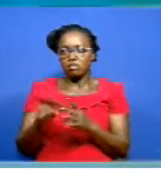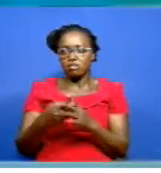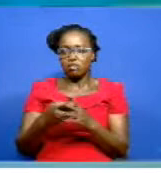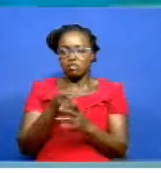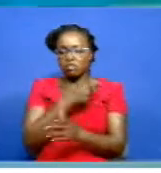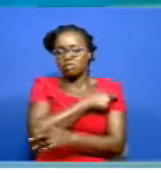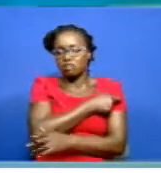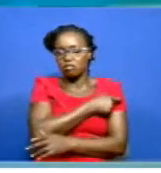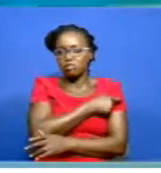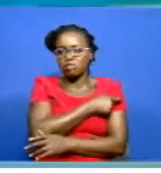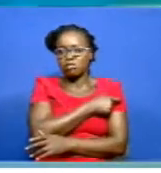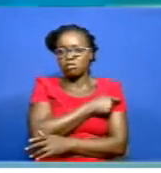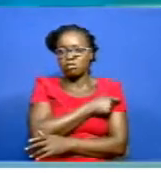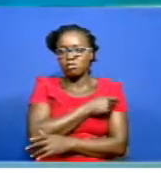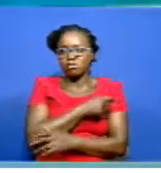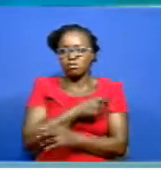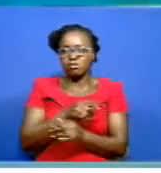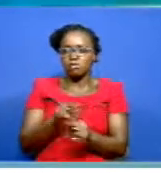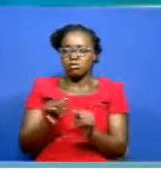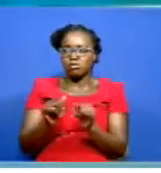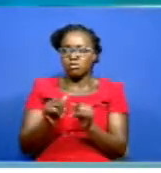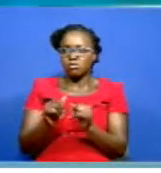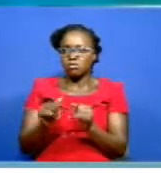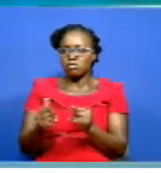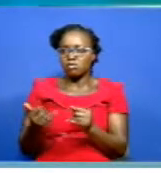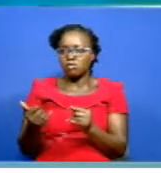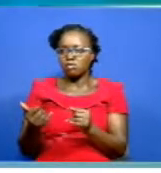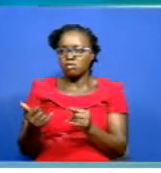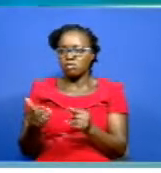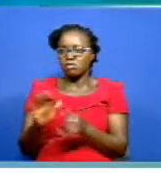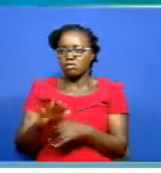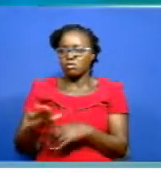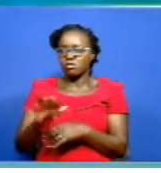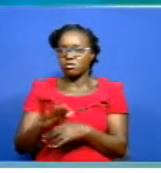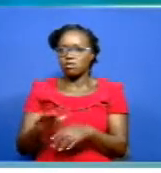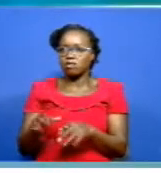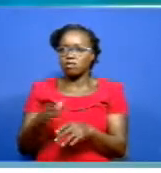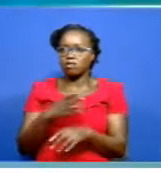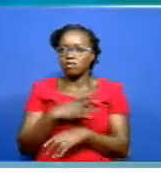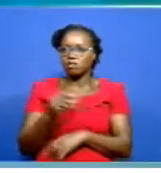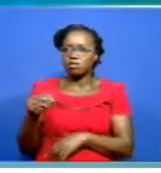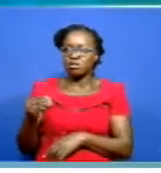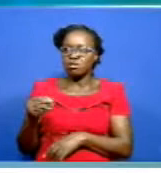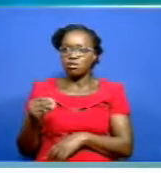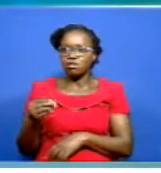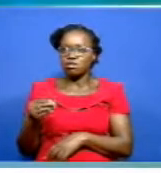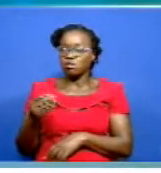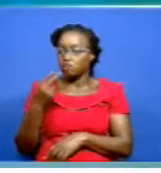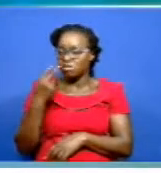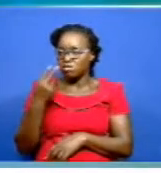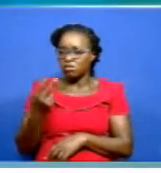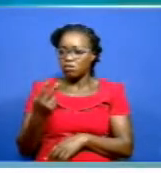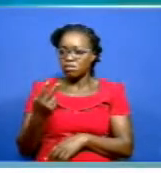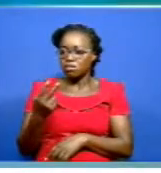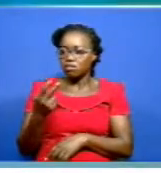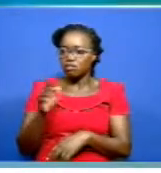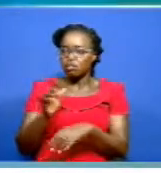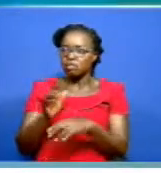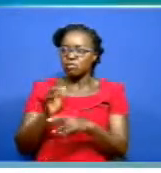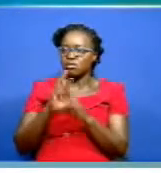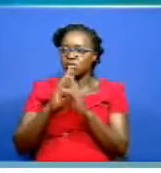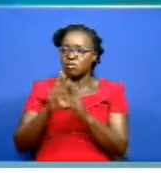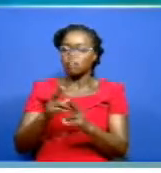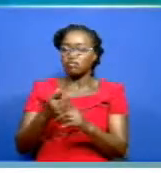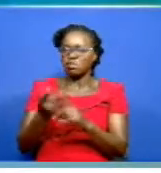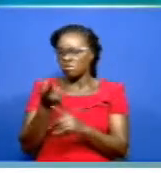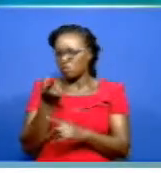vaccinating. It's been just over a week or so, and we are of course, we are seeing their effects, but they're very mild.